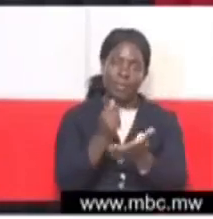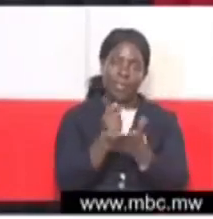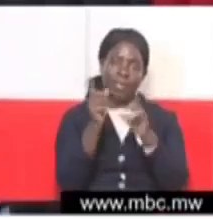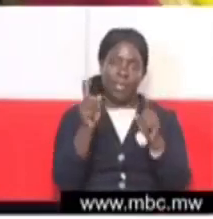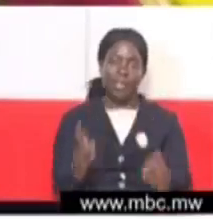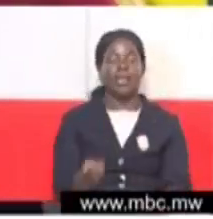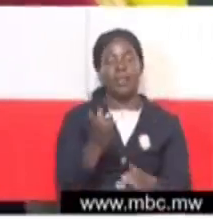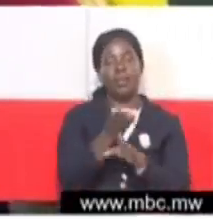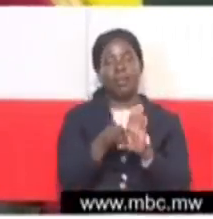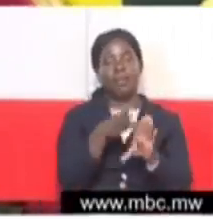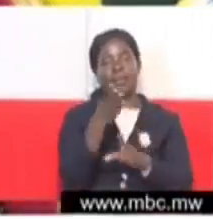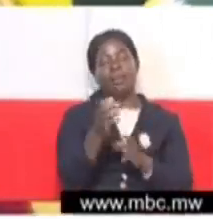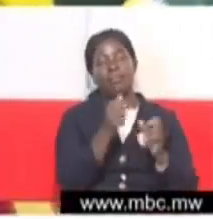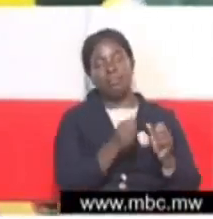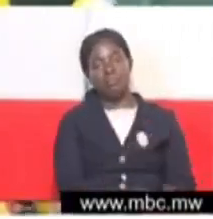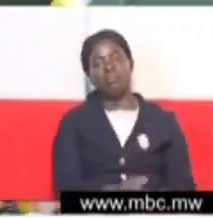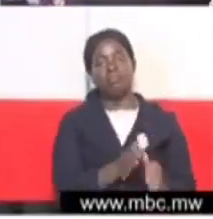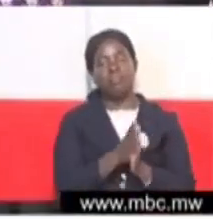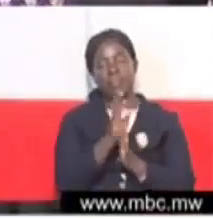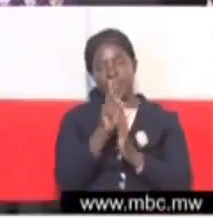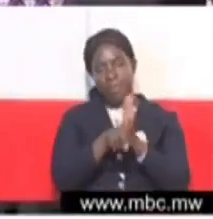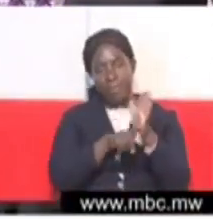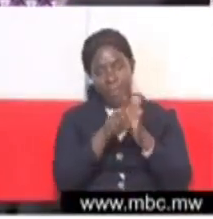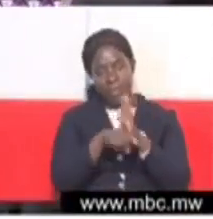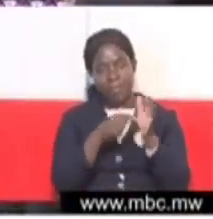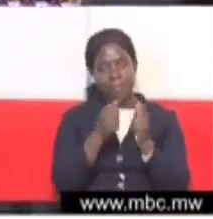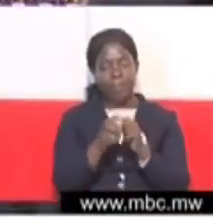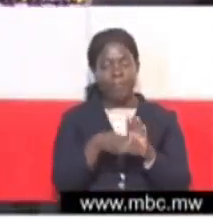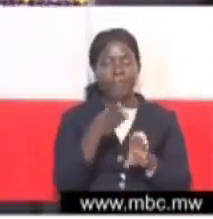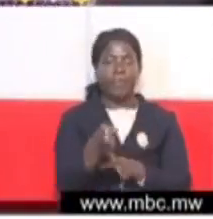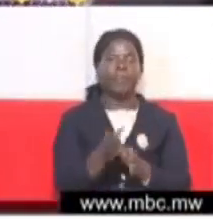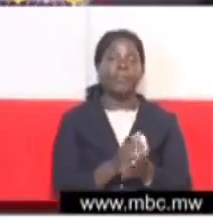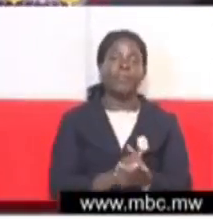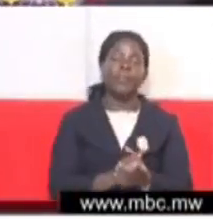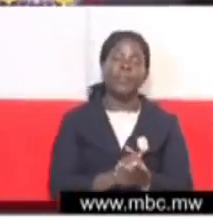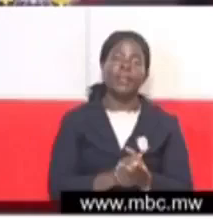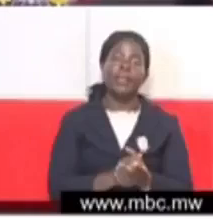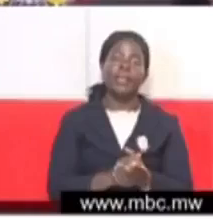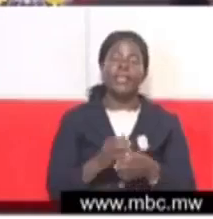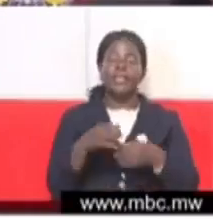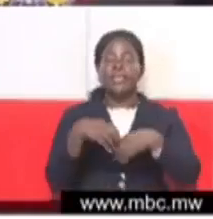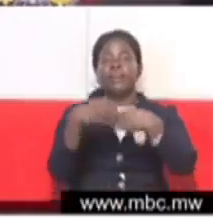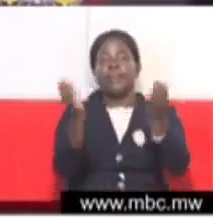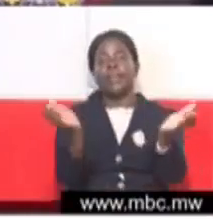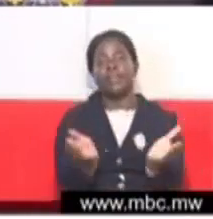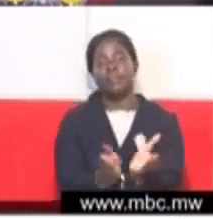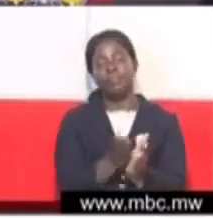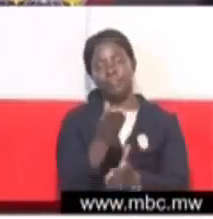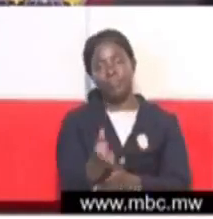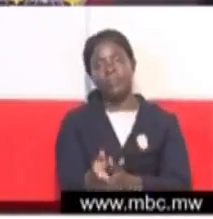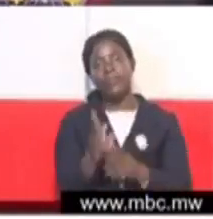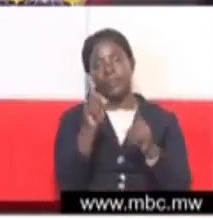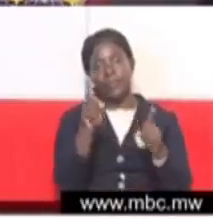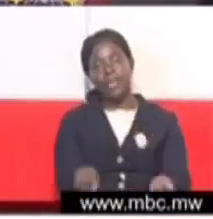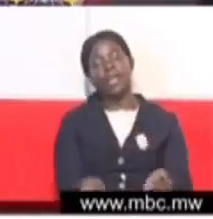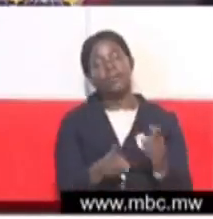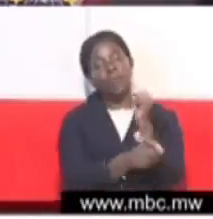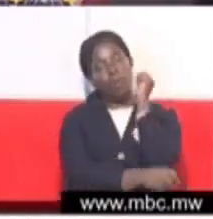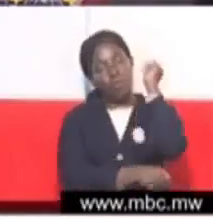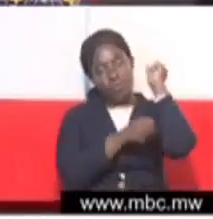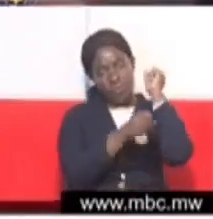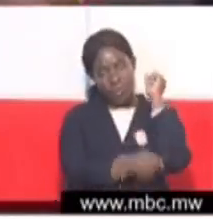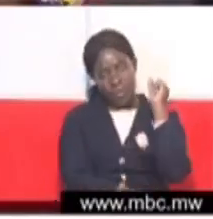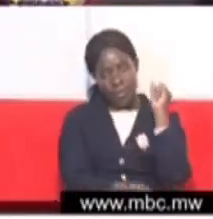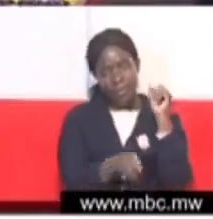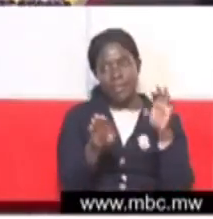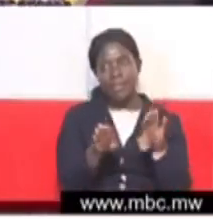by implementing different development projects. This party is owned by villagers. This is the only national party, and